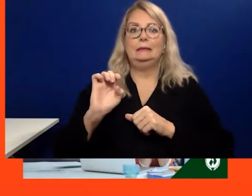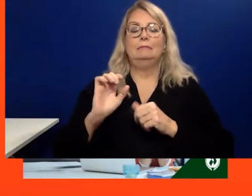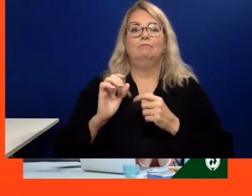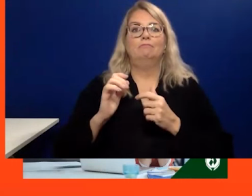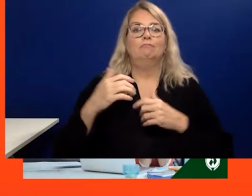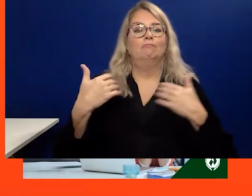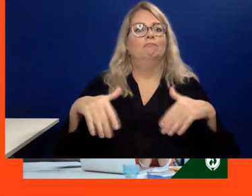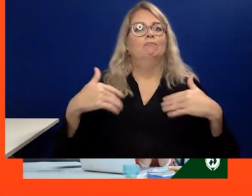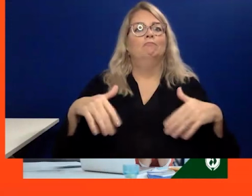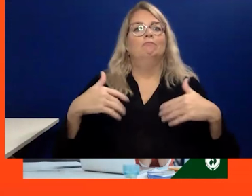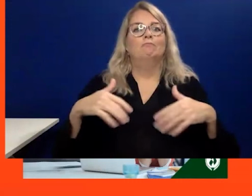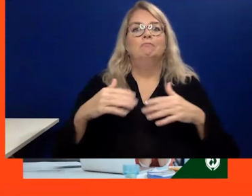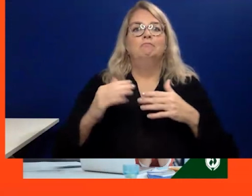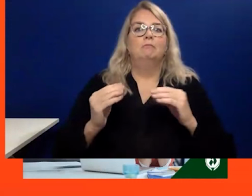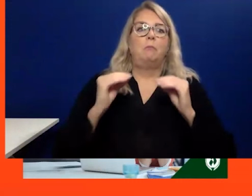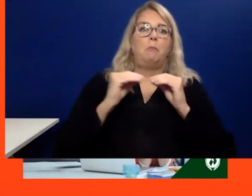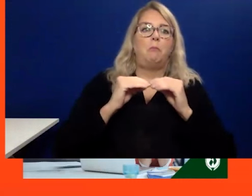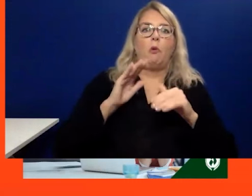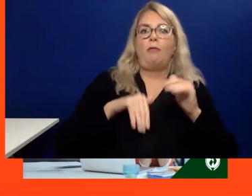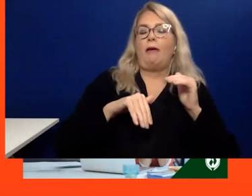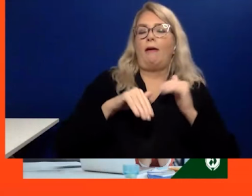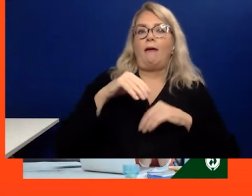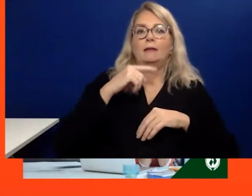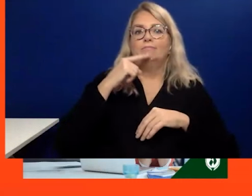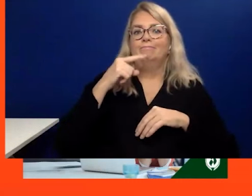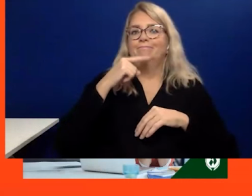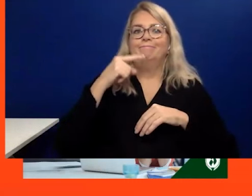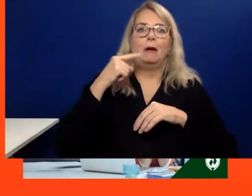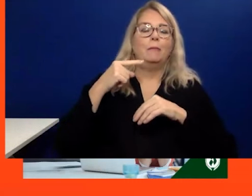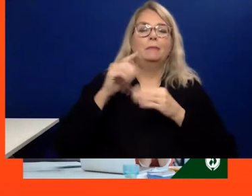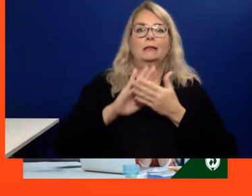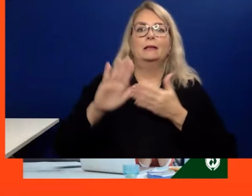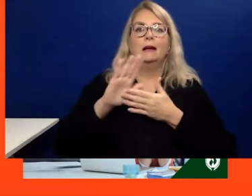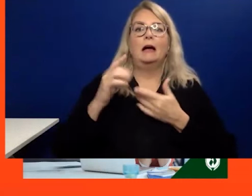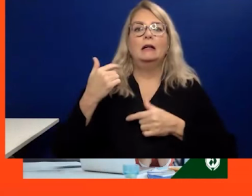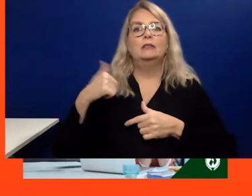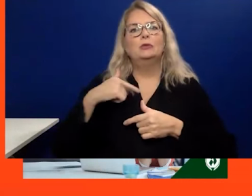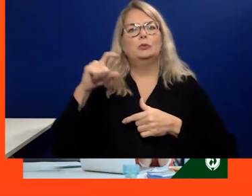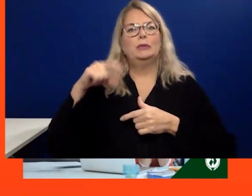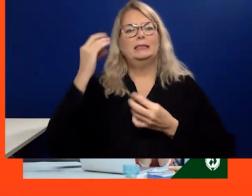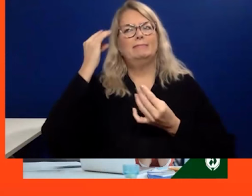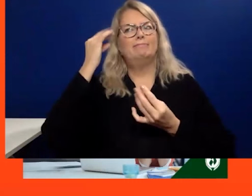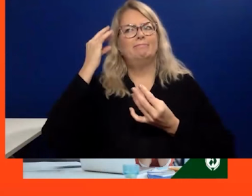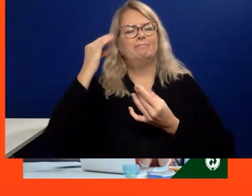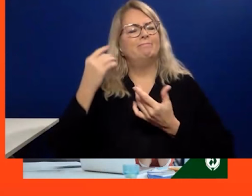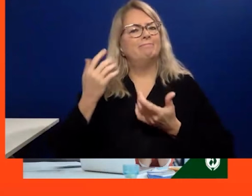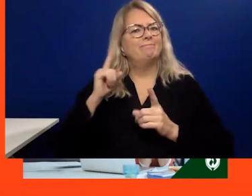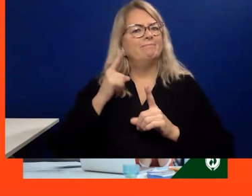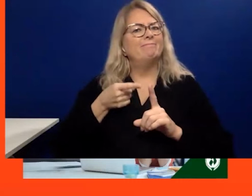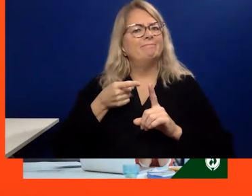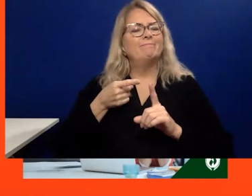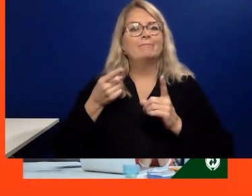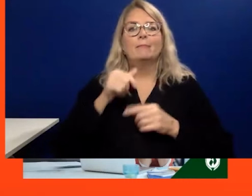public colleges have. And I think maybe that's something that we should think about. because private